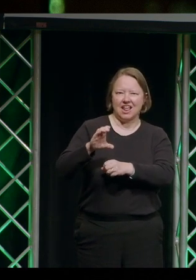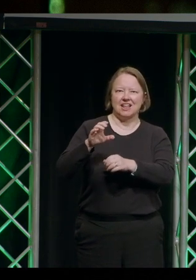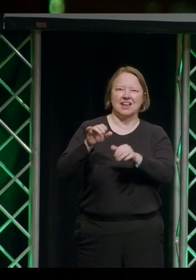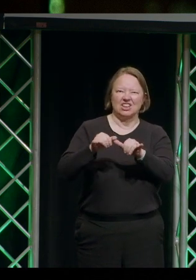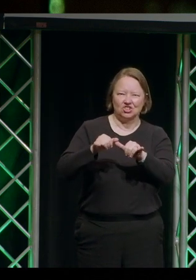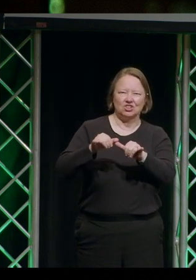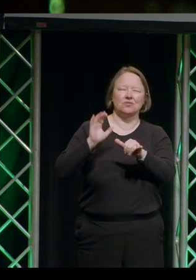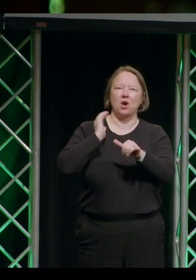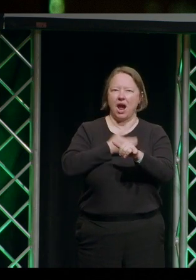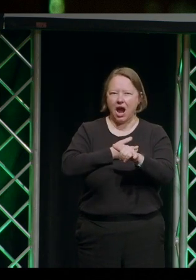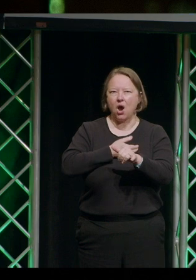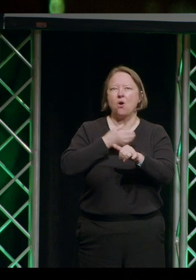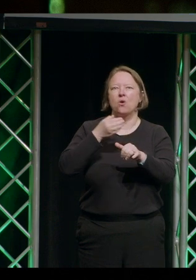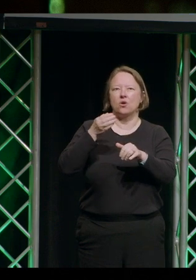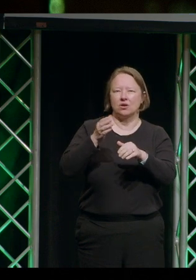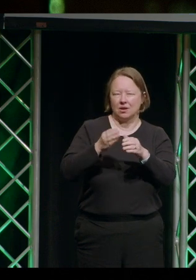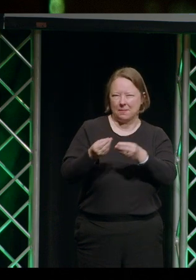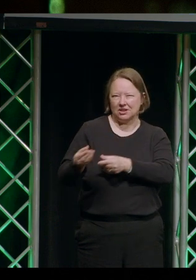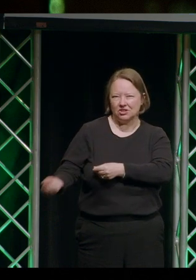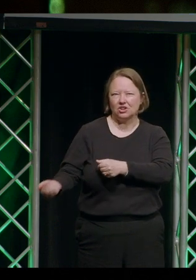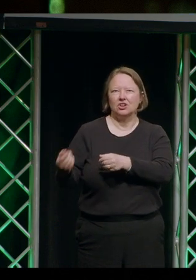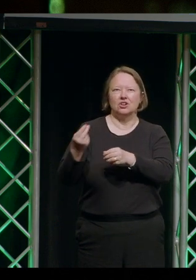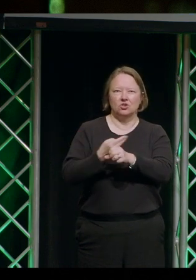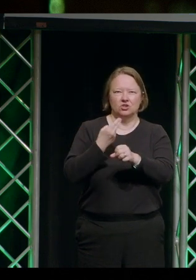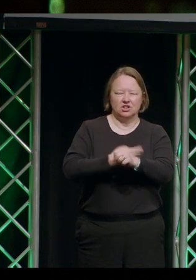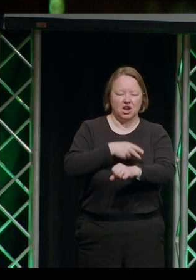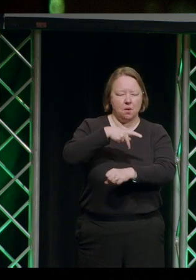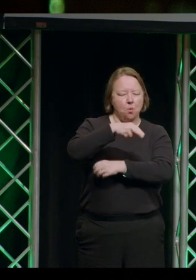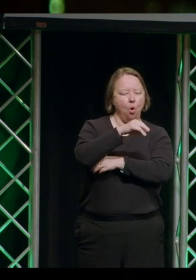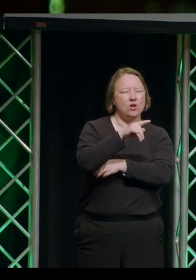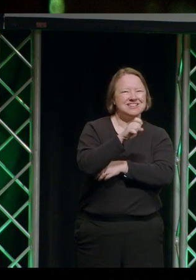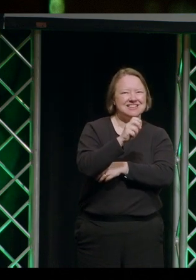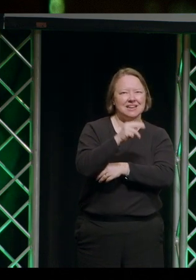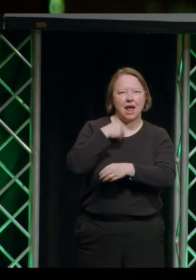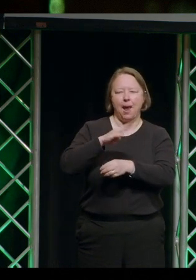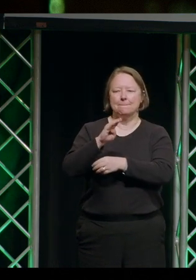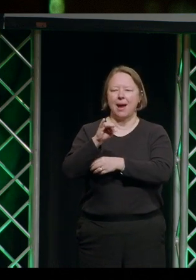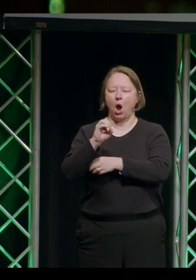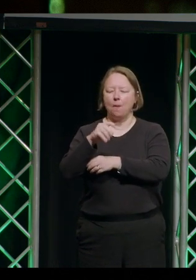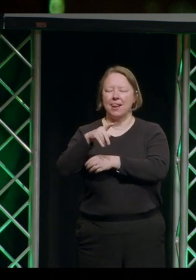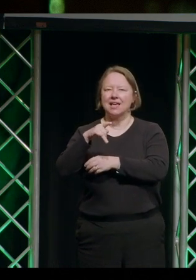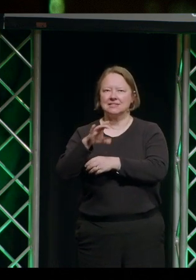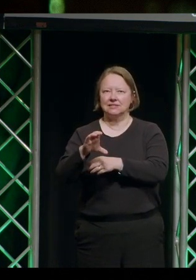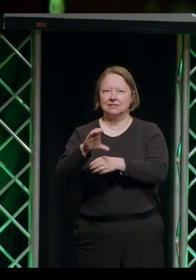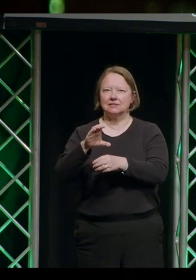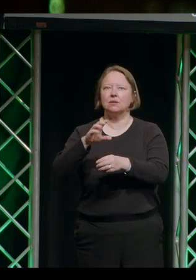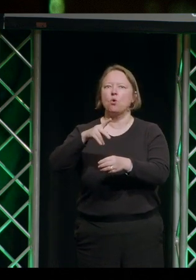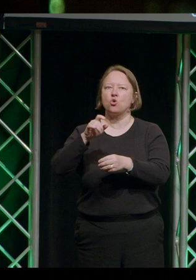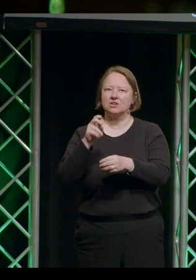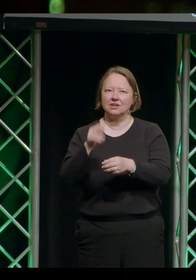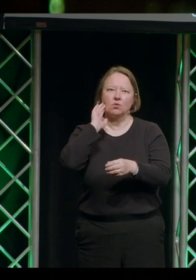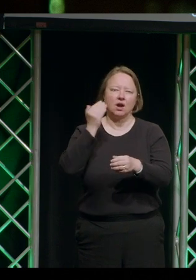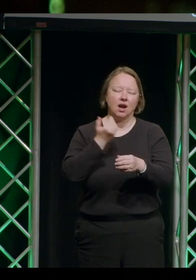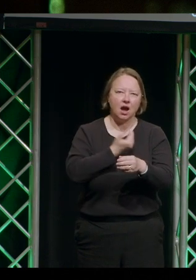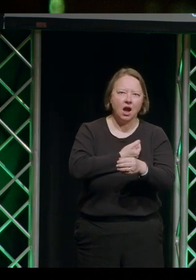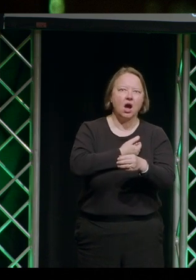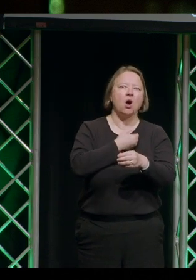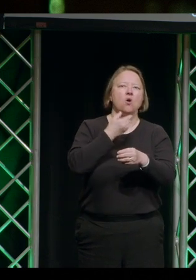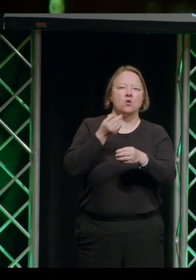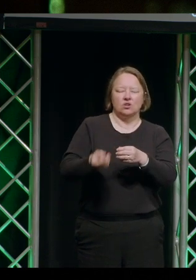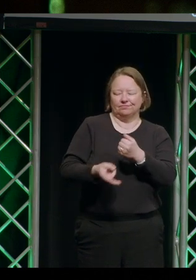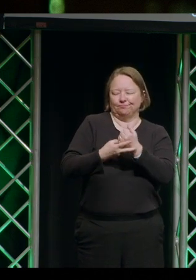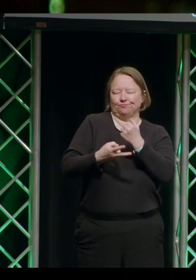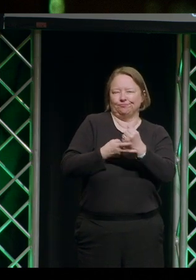our base material with preservative proteins and bioplastic proteins to give our material preservative qualities